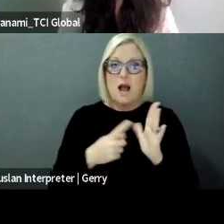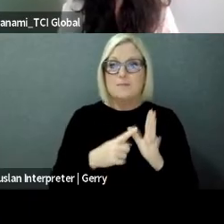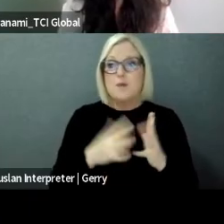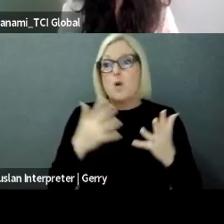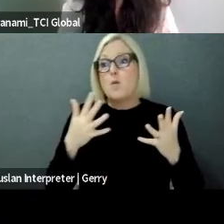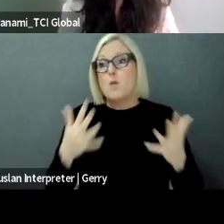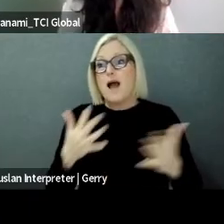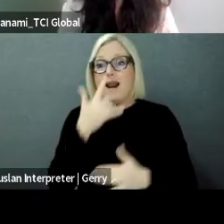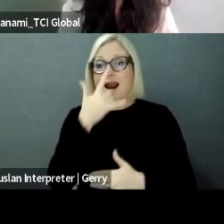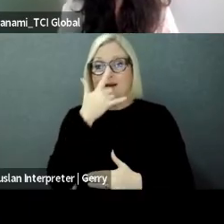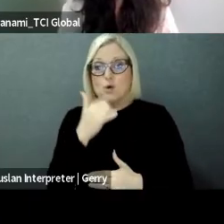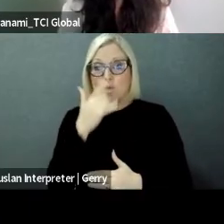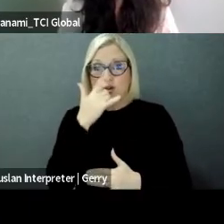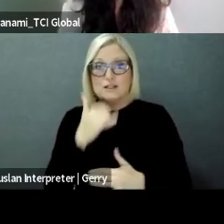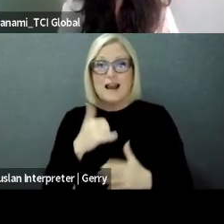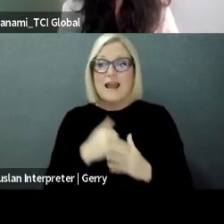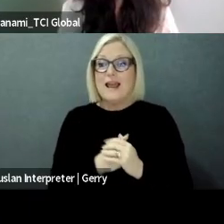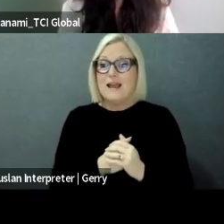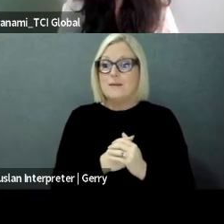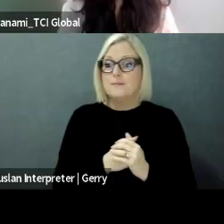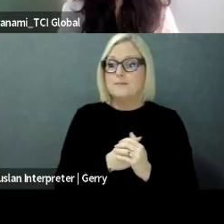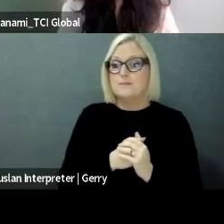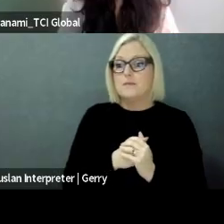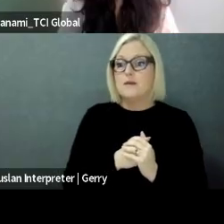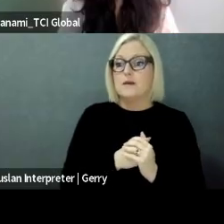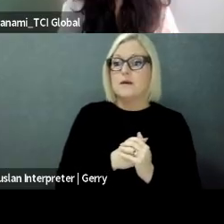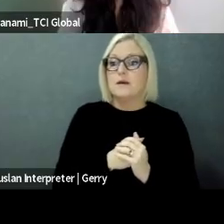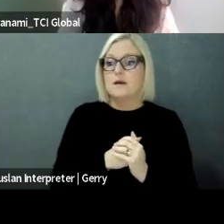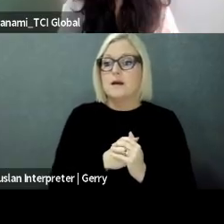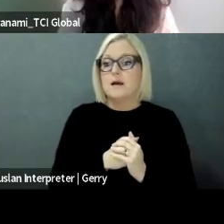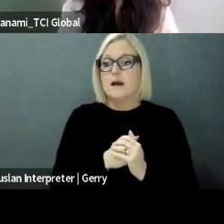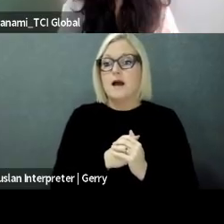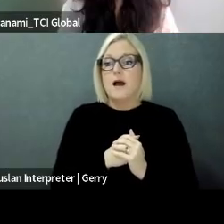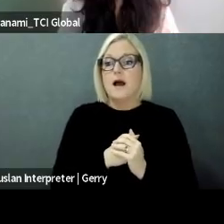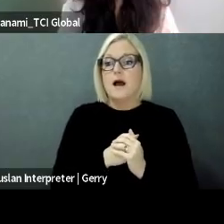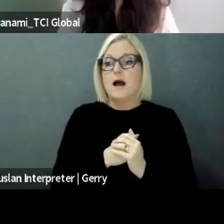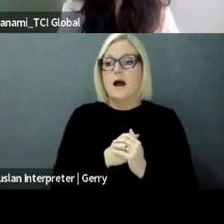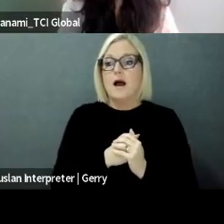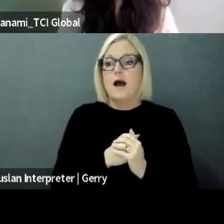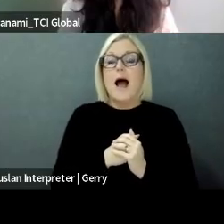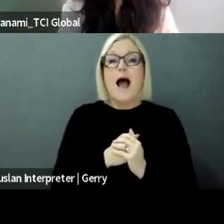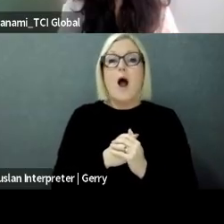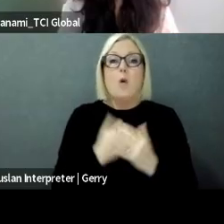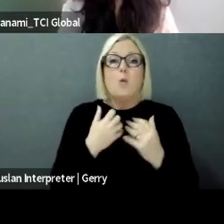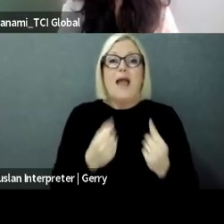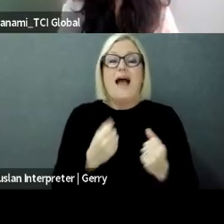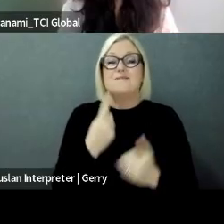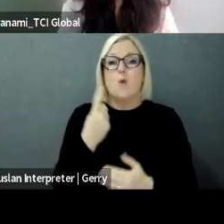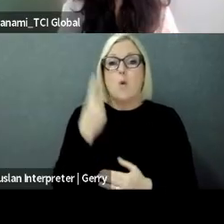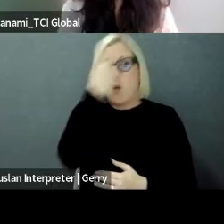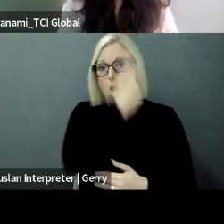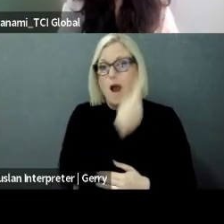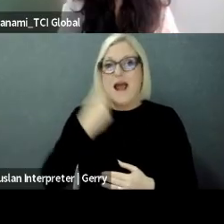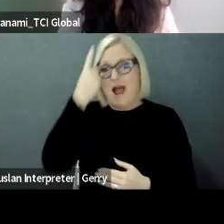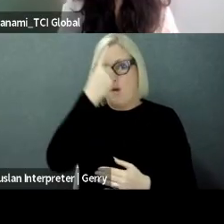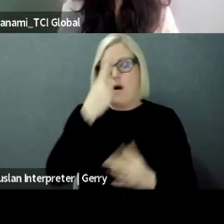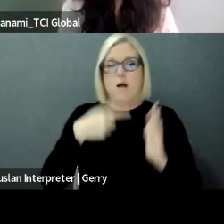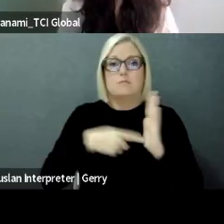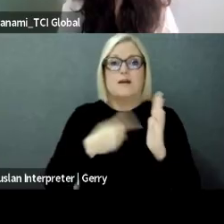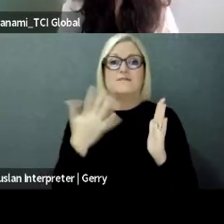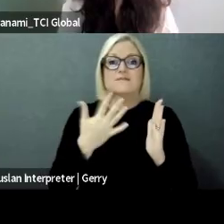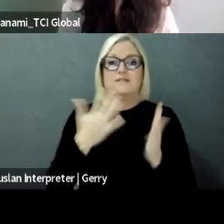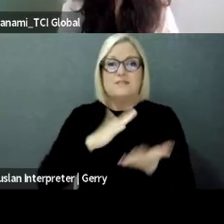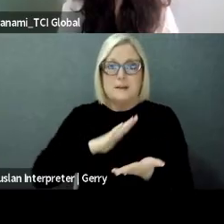Unfortunately, due to the limitations of the UN timetable of 1 hour and 15 minutes for a side event, we won't be able to fit